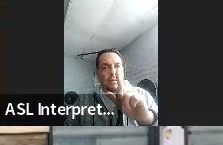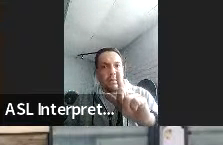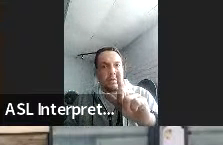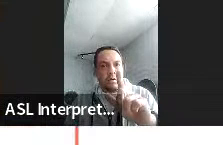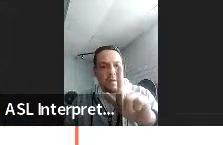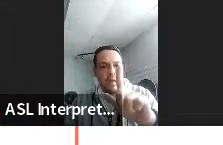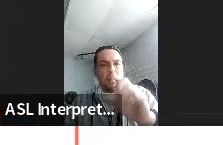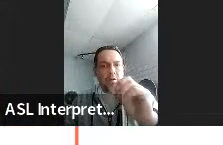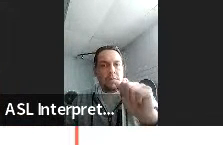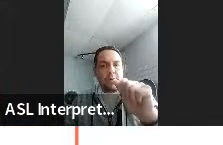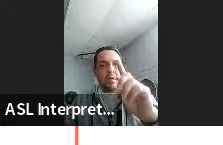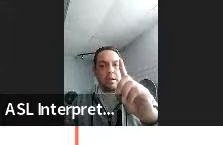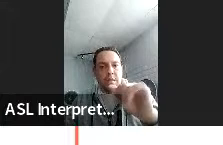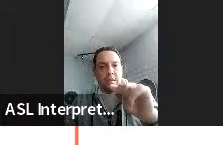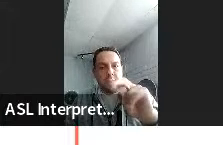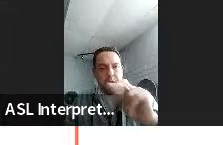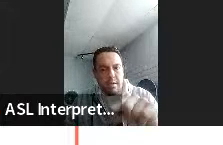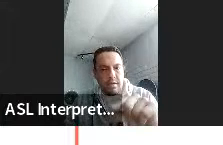please.